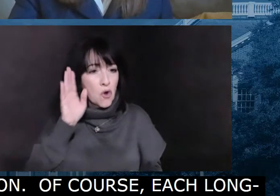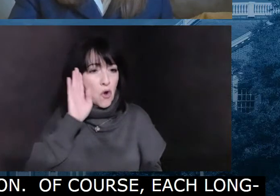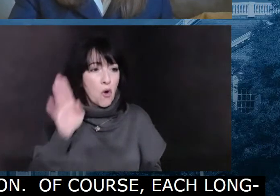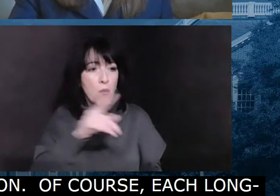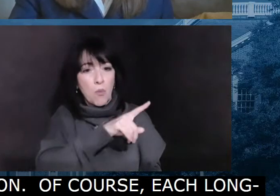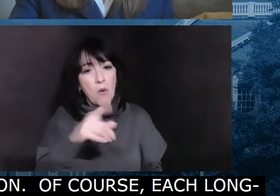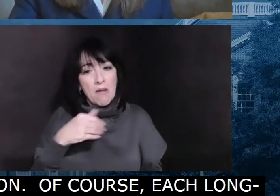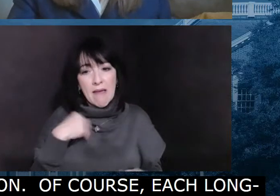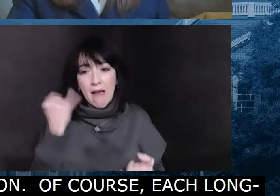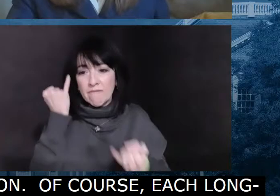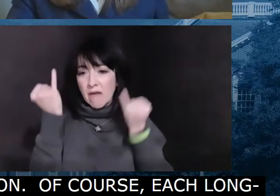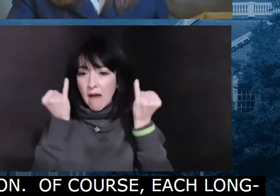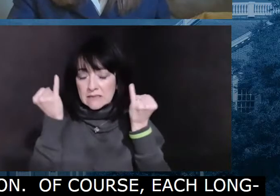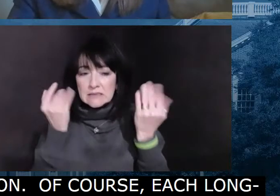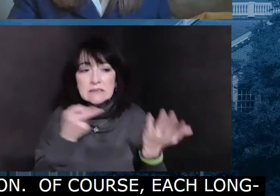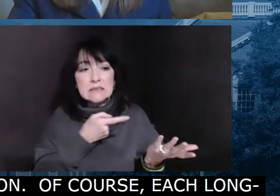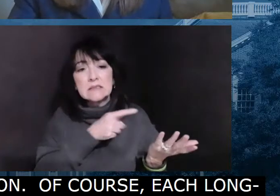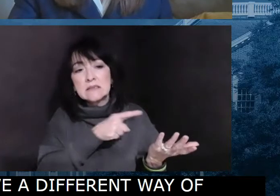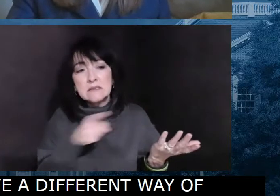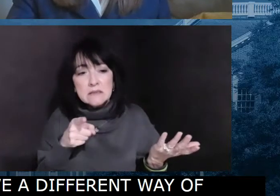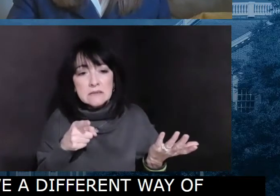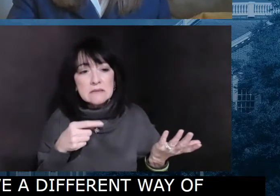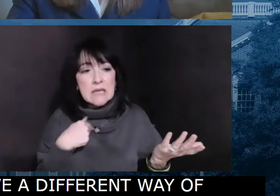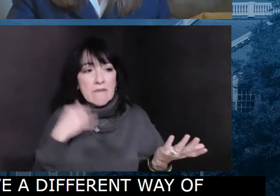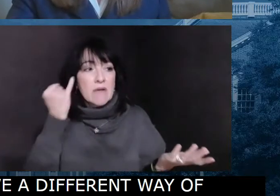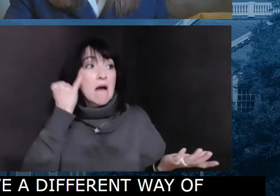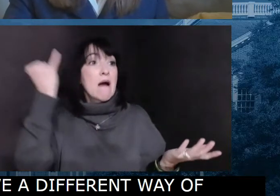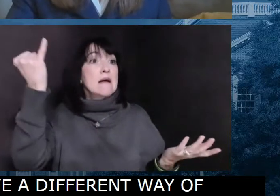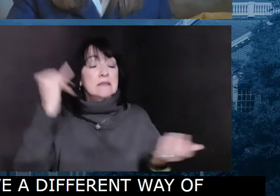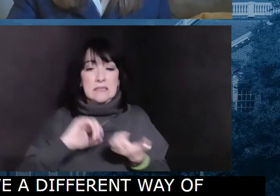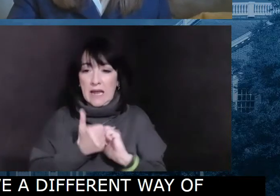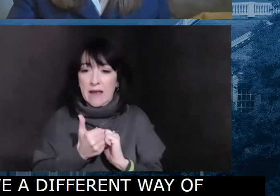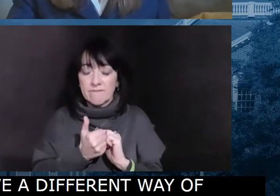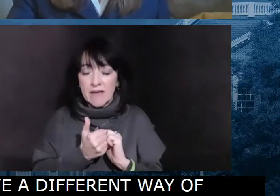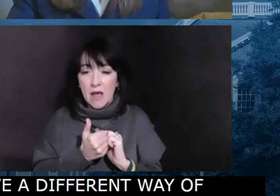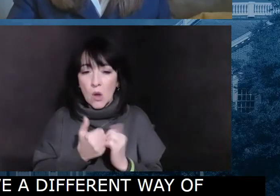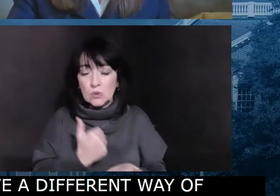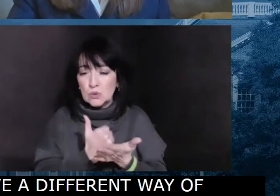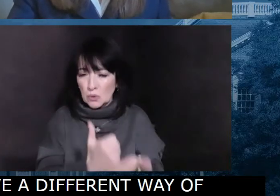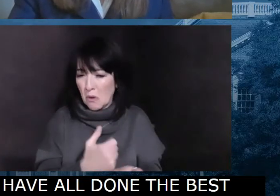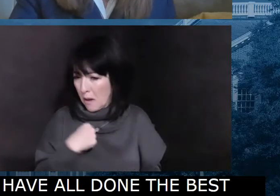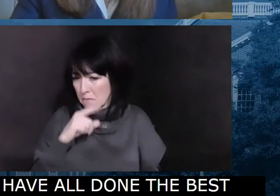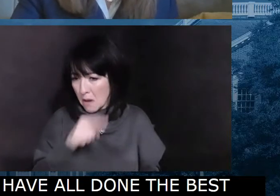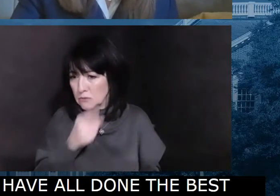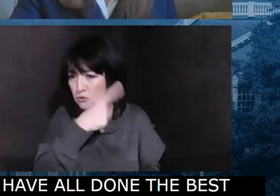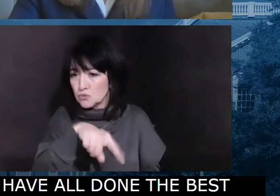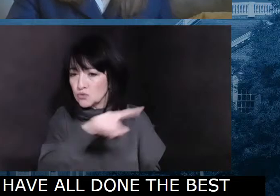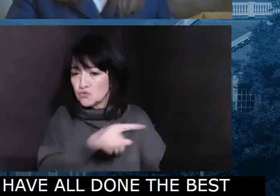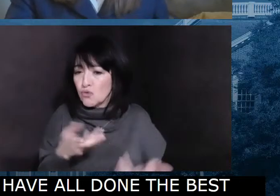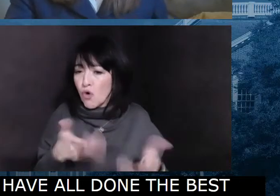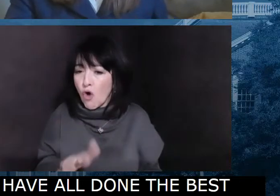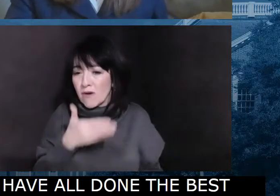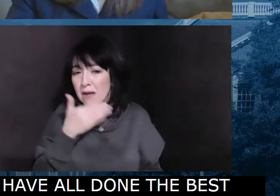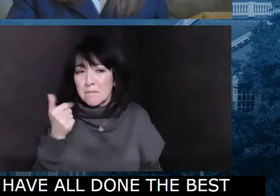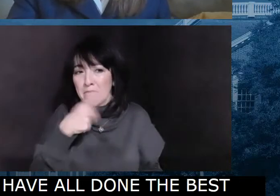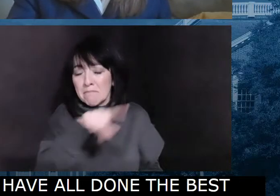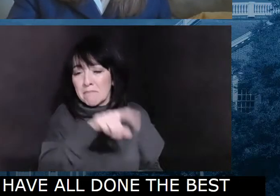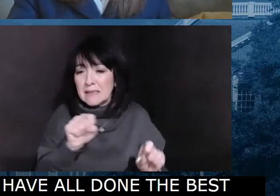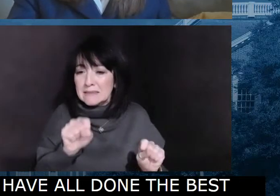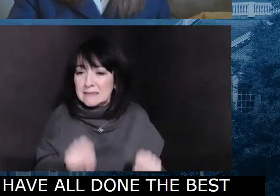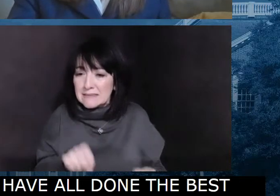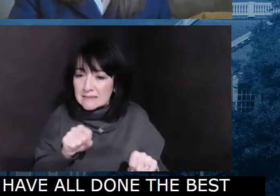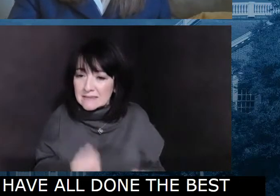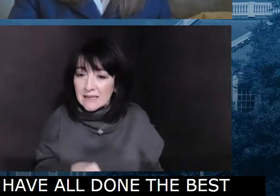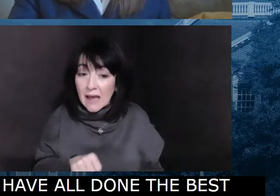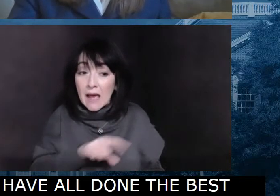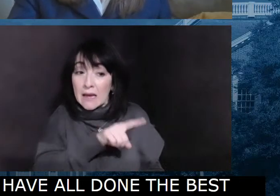I do believe that they've all done the best that they can to try to help residents who are in